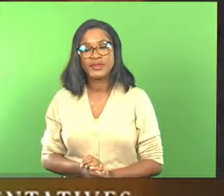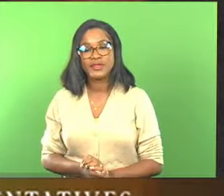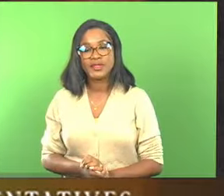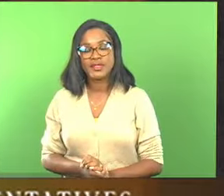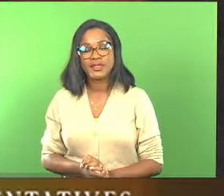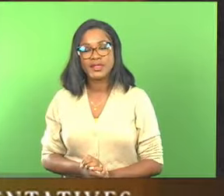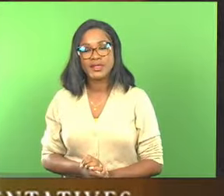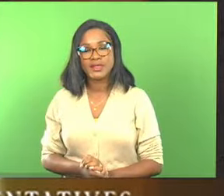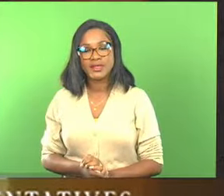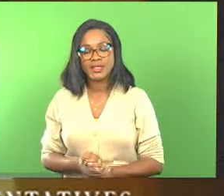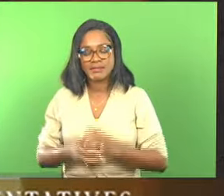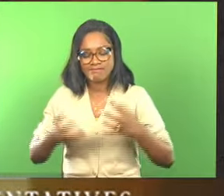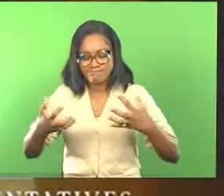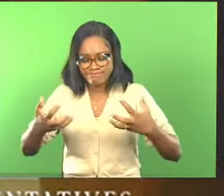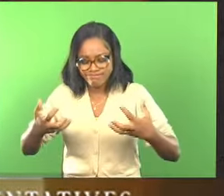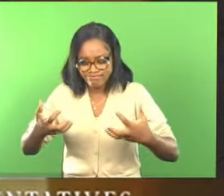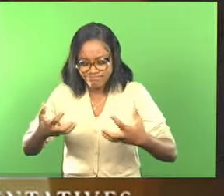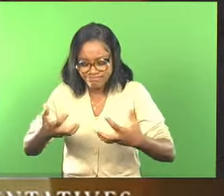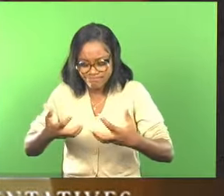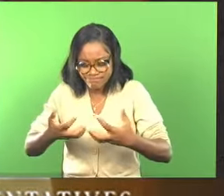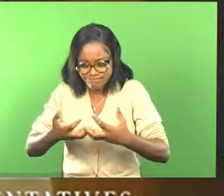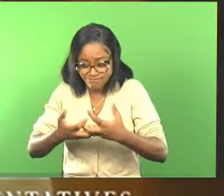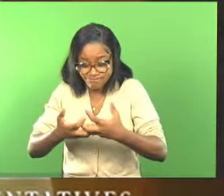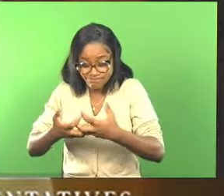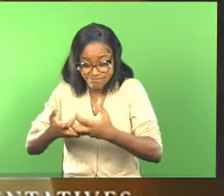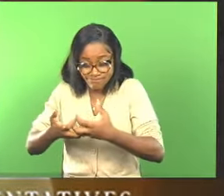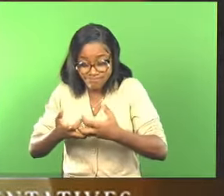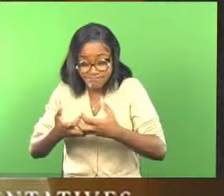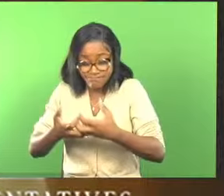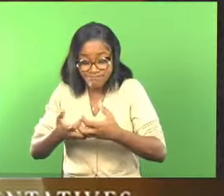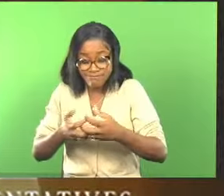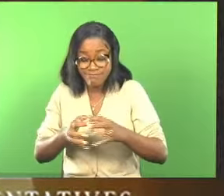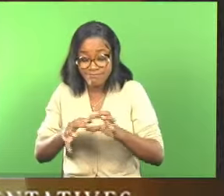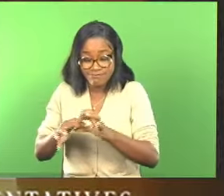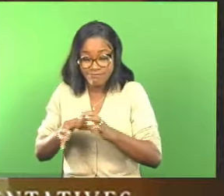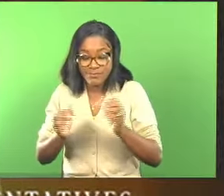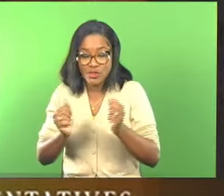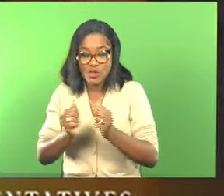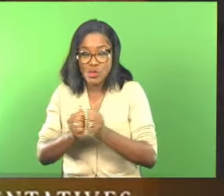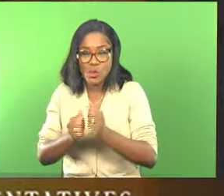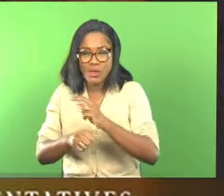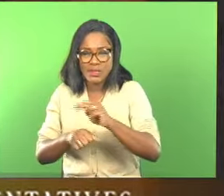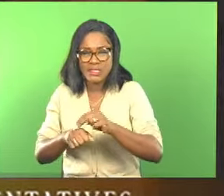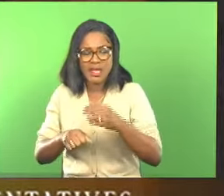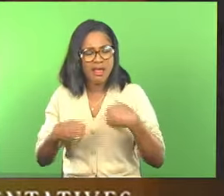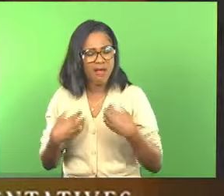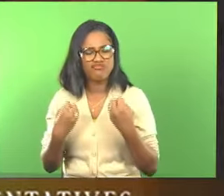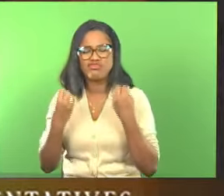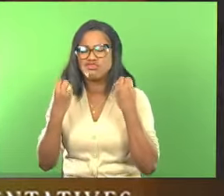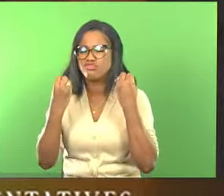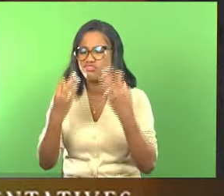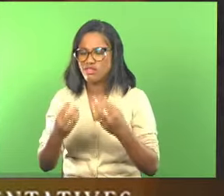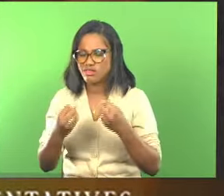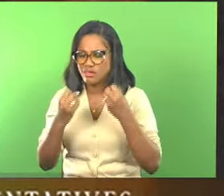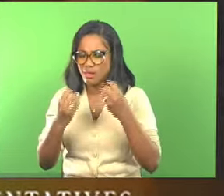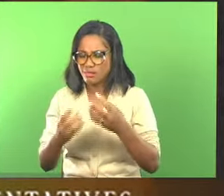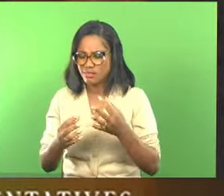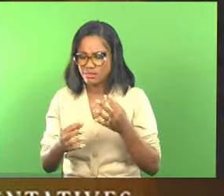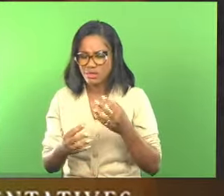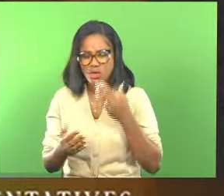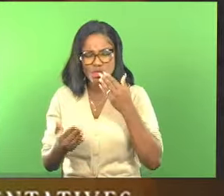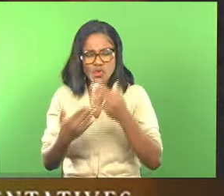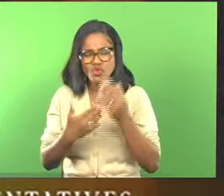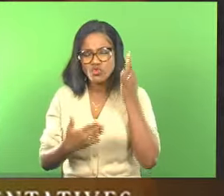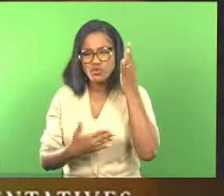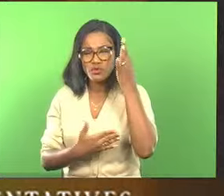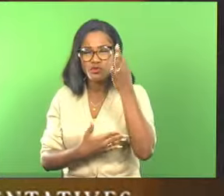synergy between our nations holds immense promise. As a